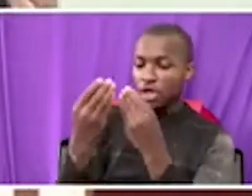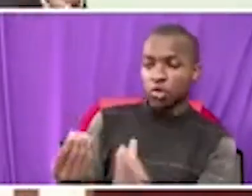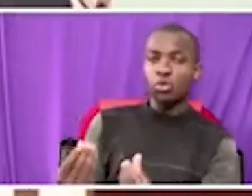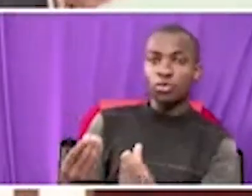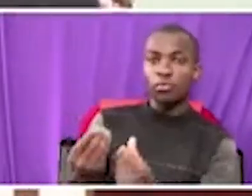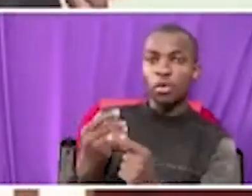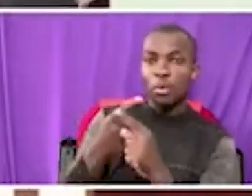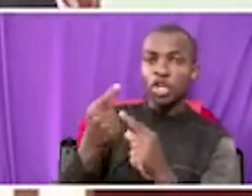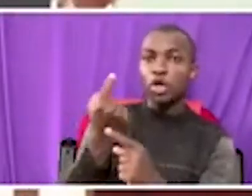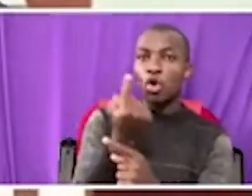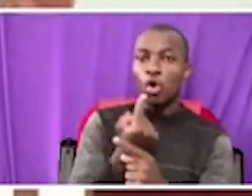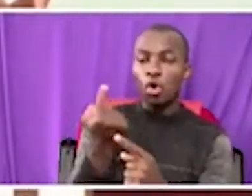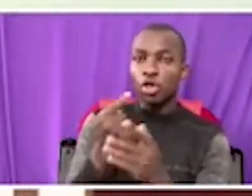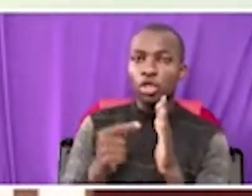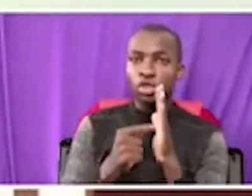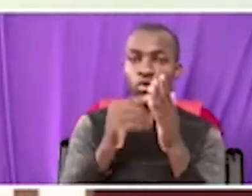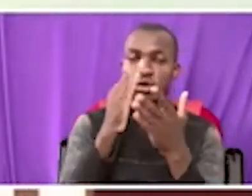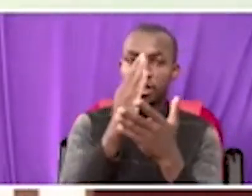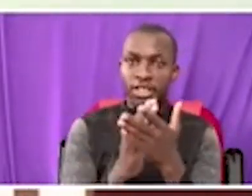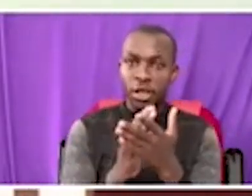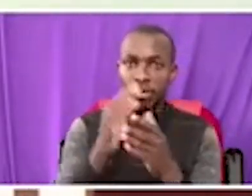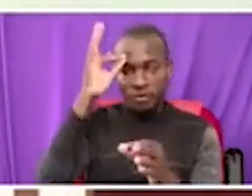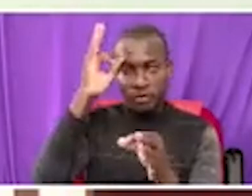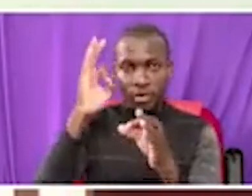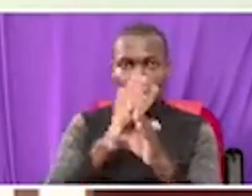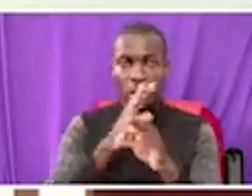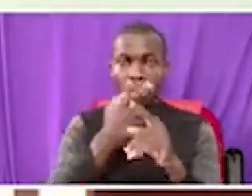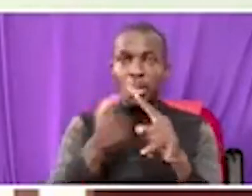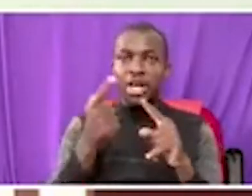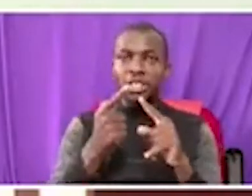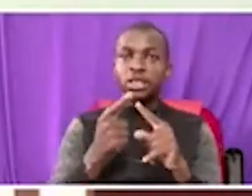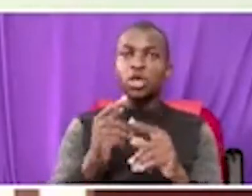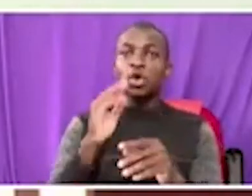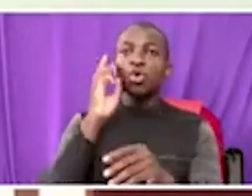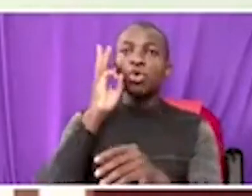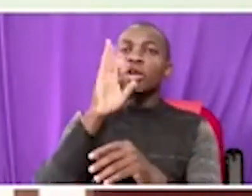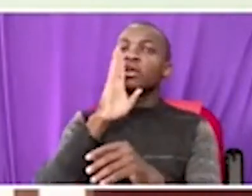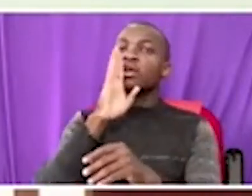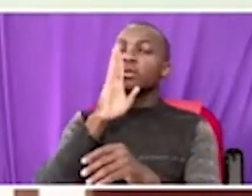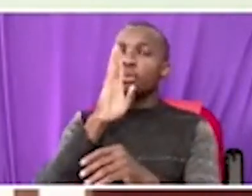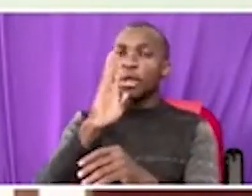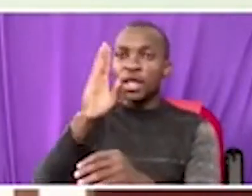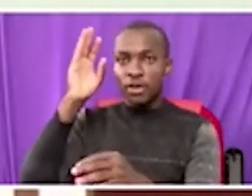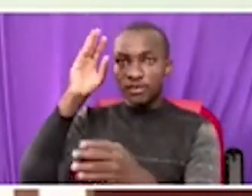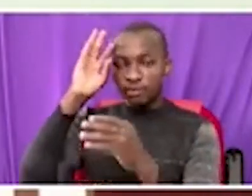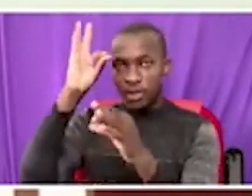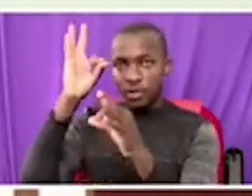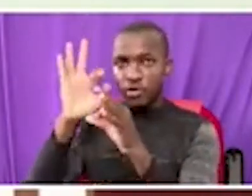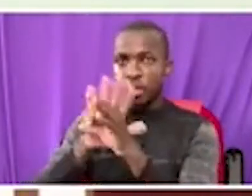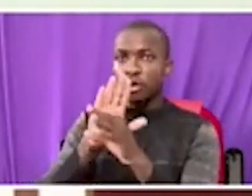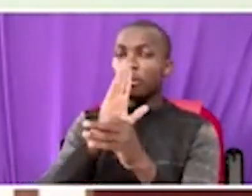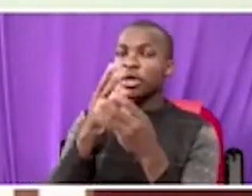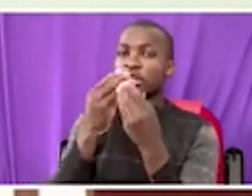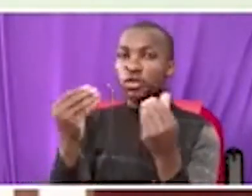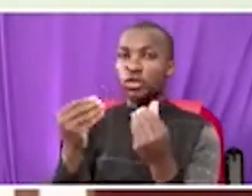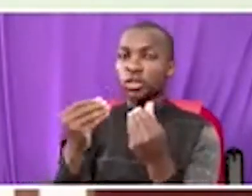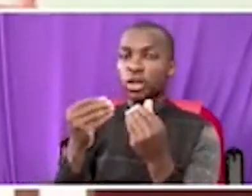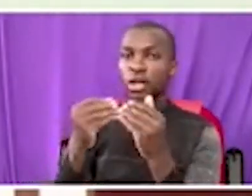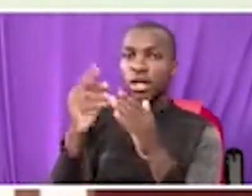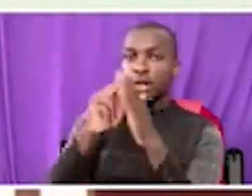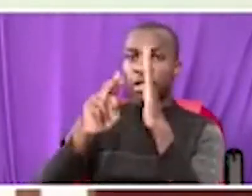not only show some faithfulness in his leadership, he will be faithfulness personified. Righteousness with a capital